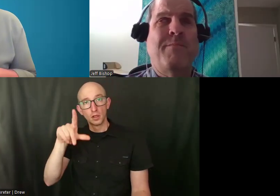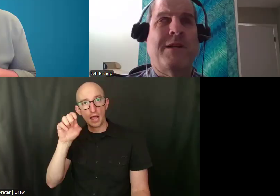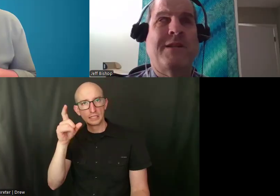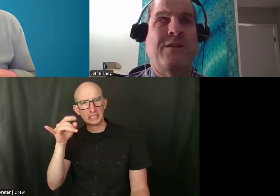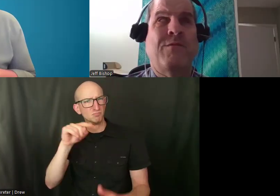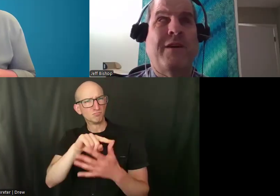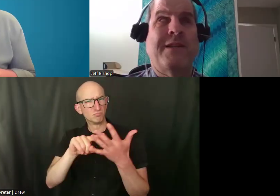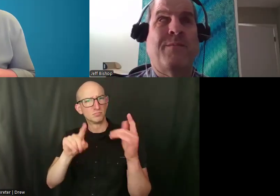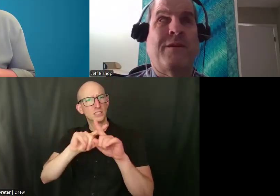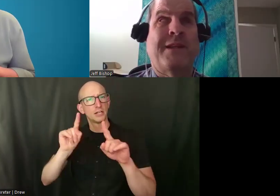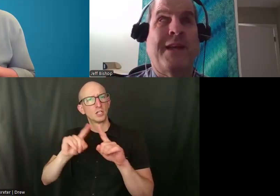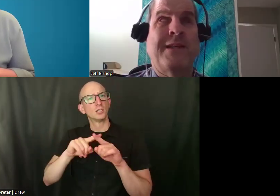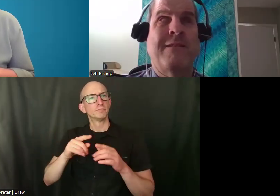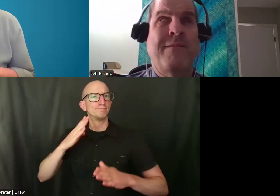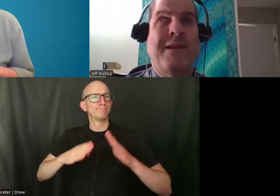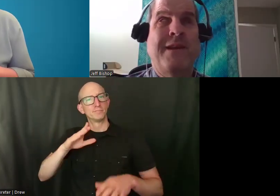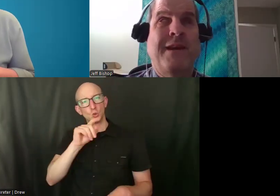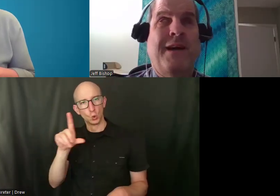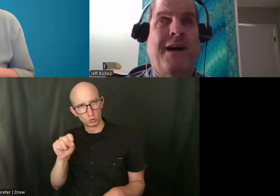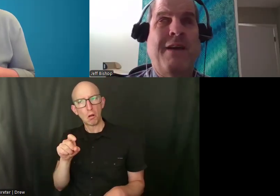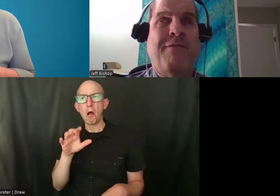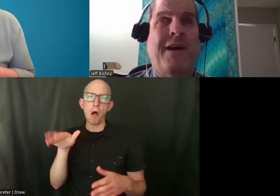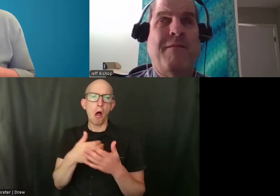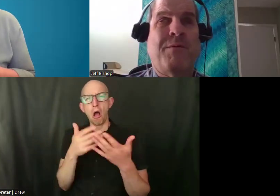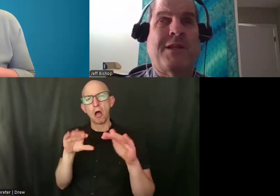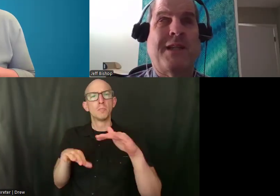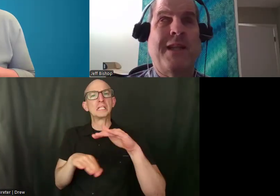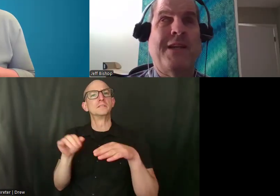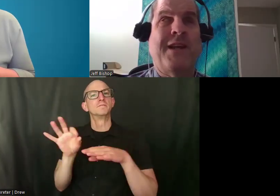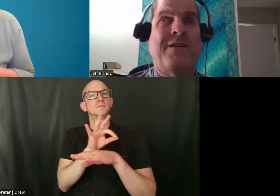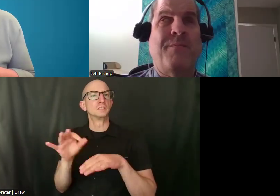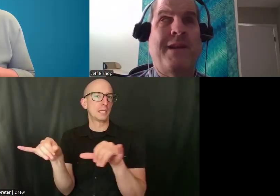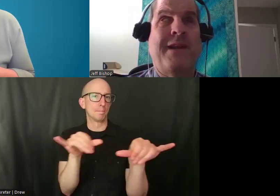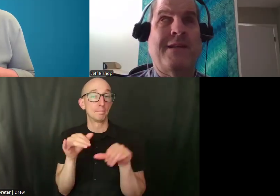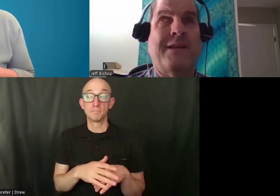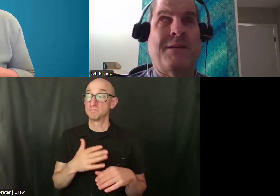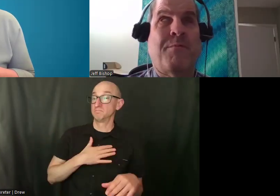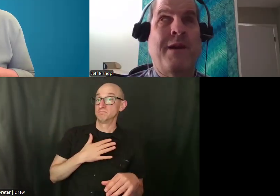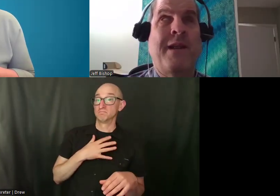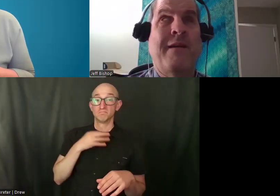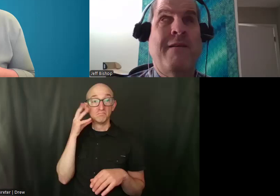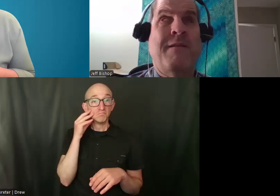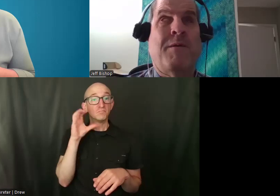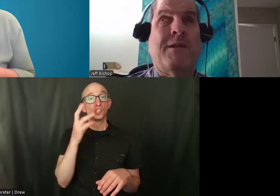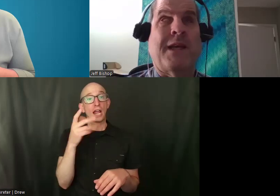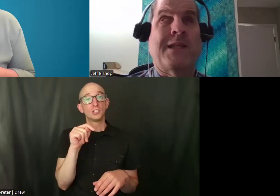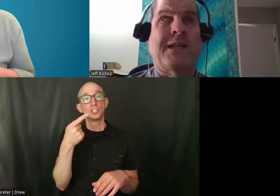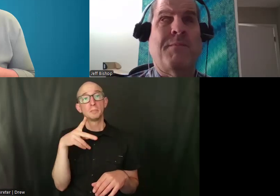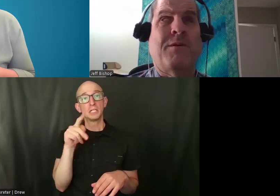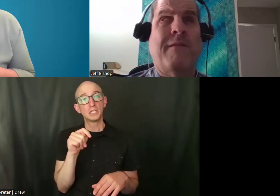all pretty much do very similar things. I find personally that ChatGPT is a pretty